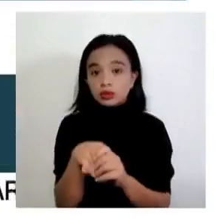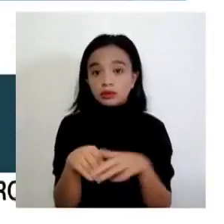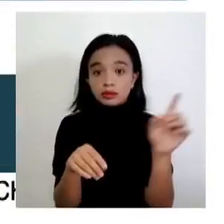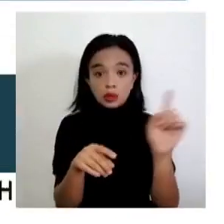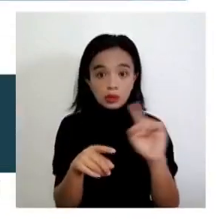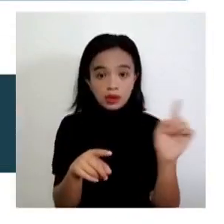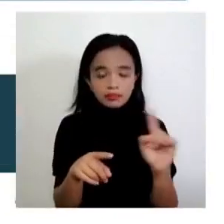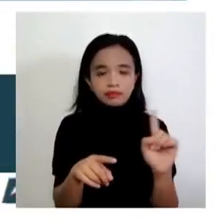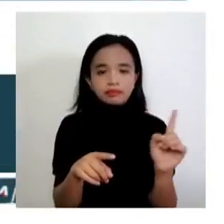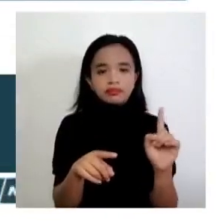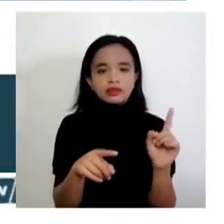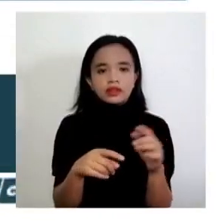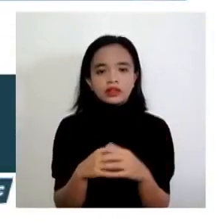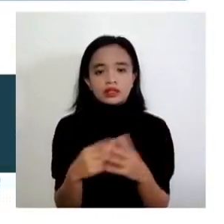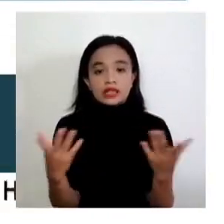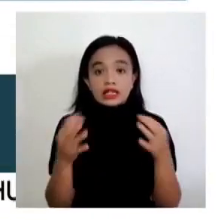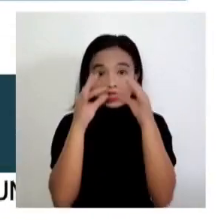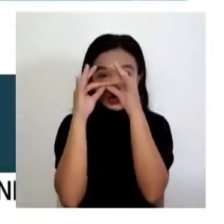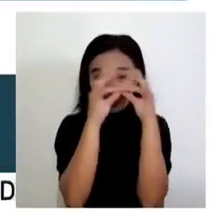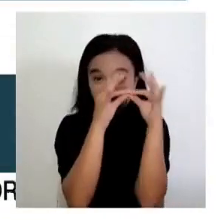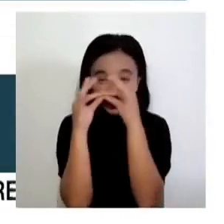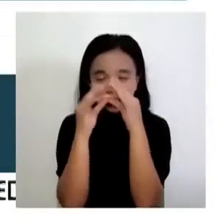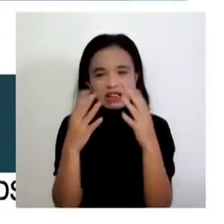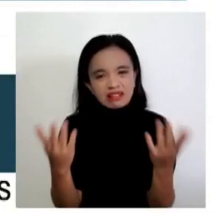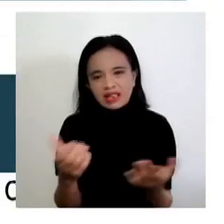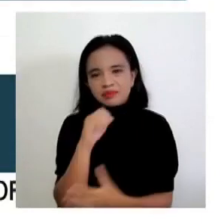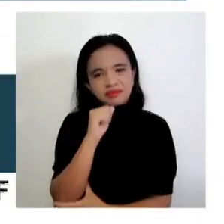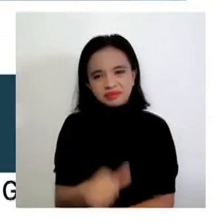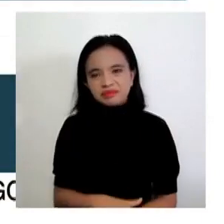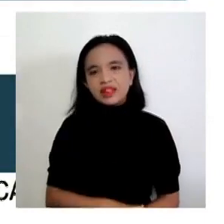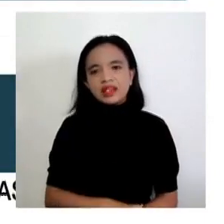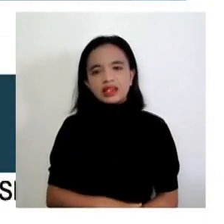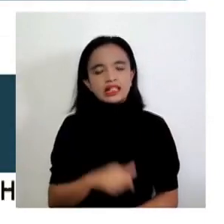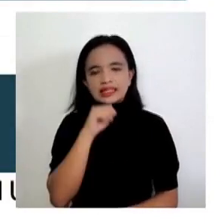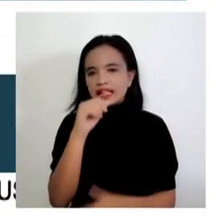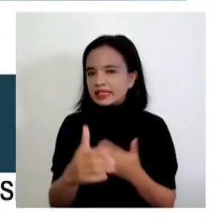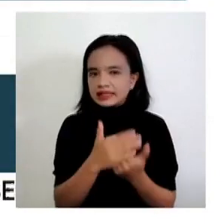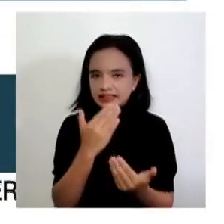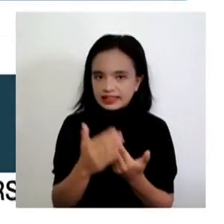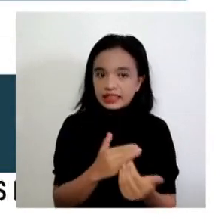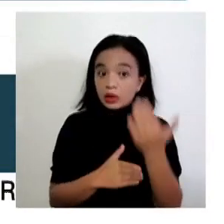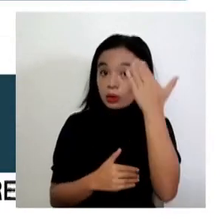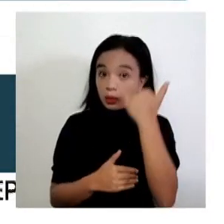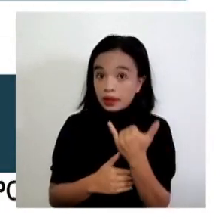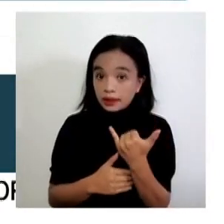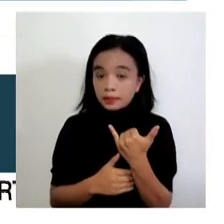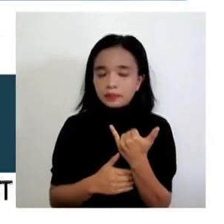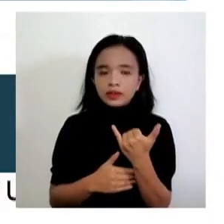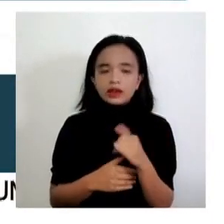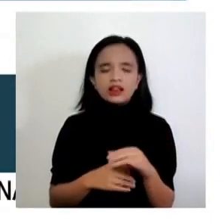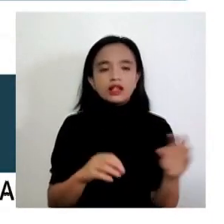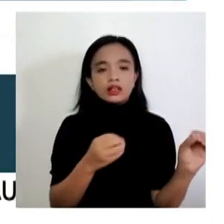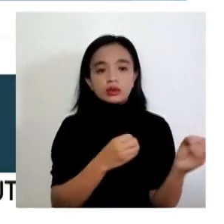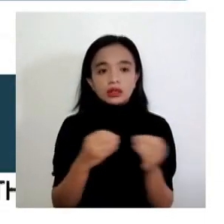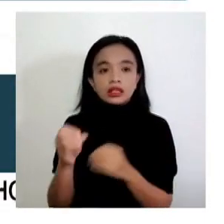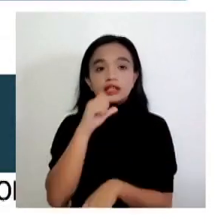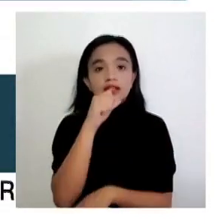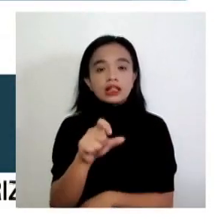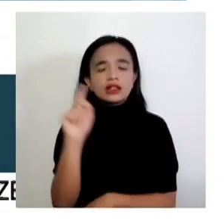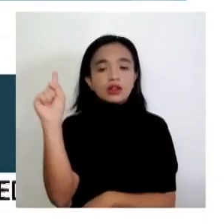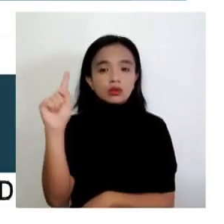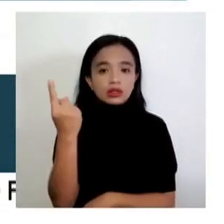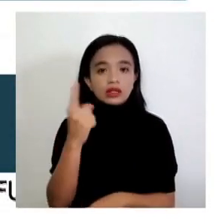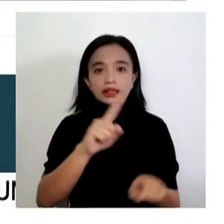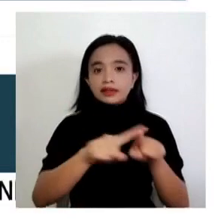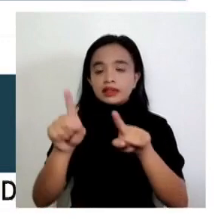those trafficking in drugs, eh di hindi talaga madali, because the operations not just of